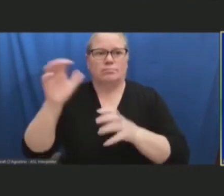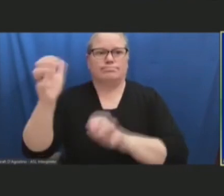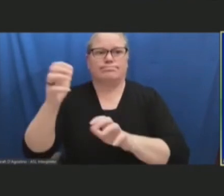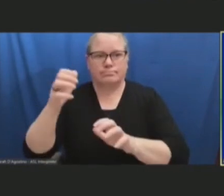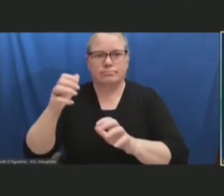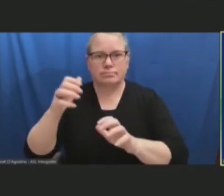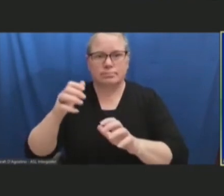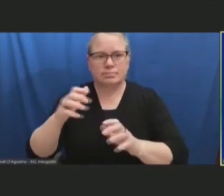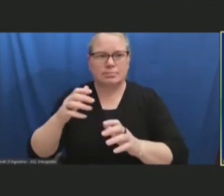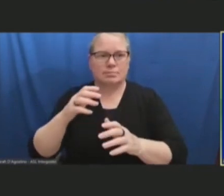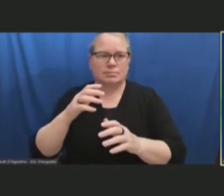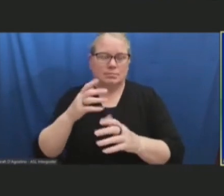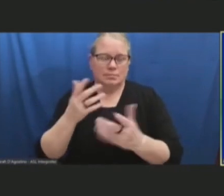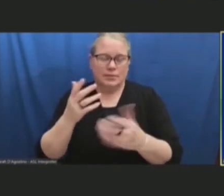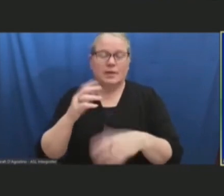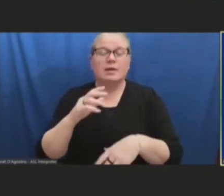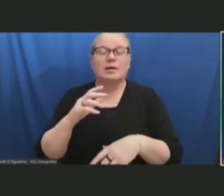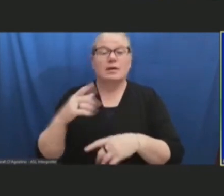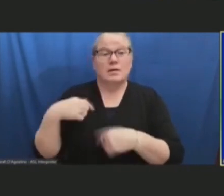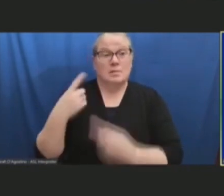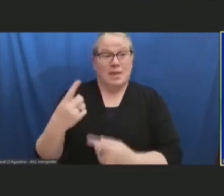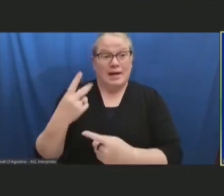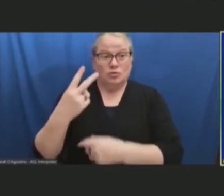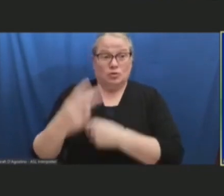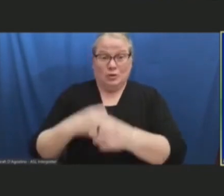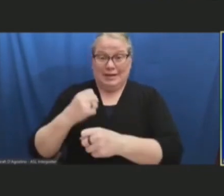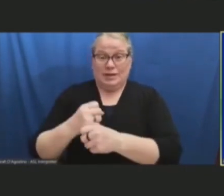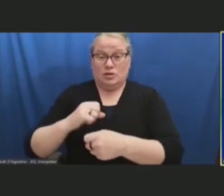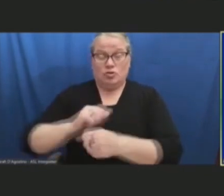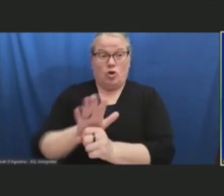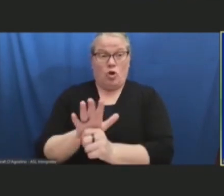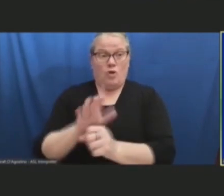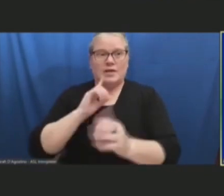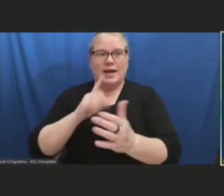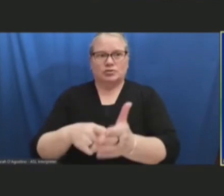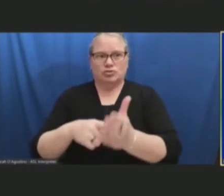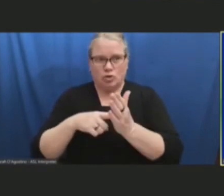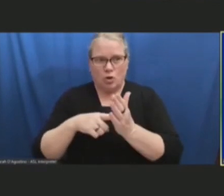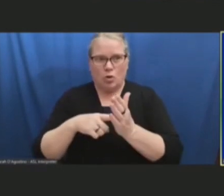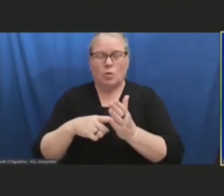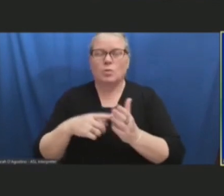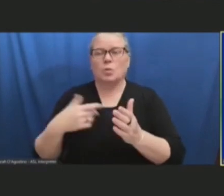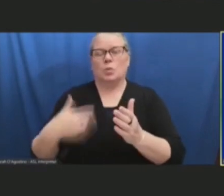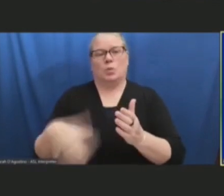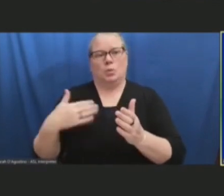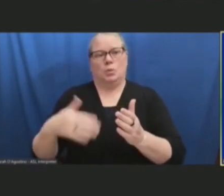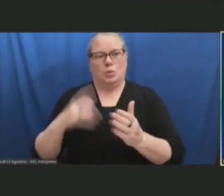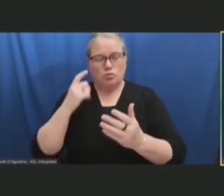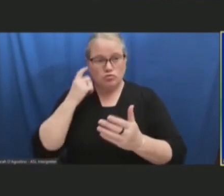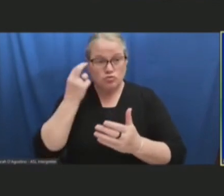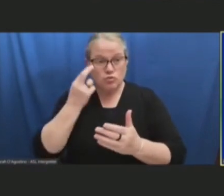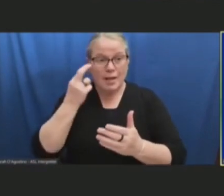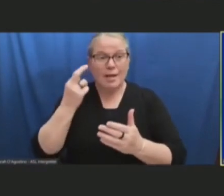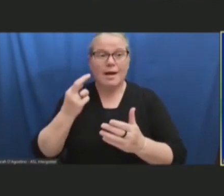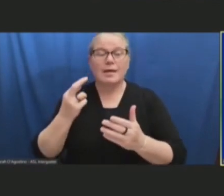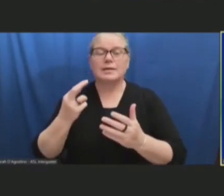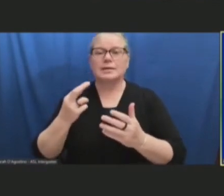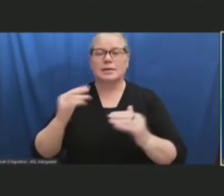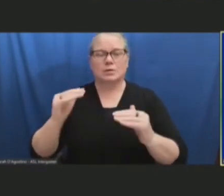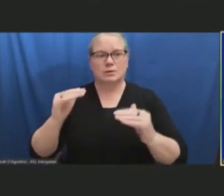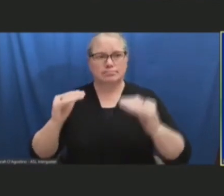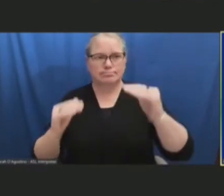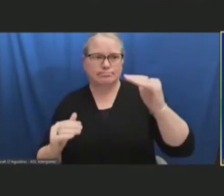at the past 2 years, what COVID showed us is that there was a disproportionate impact in